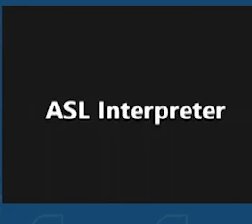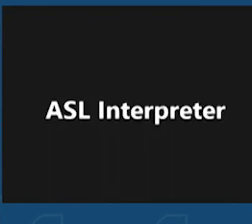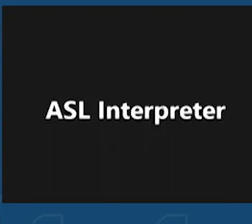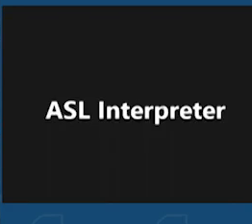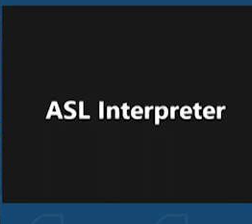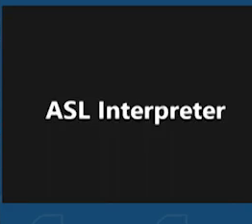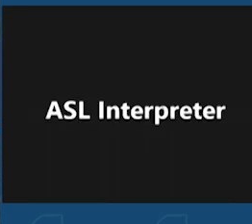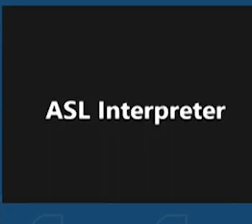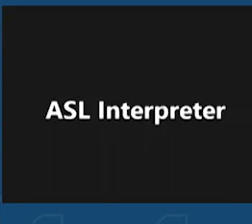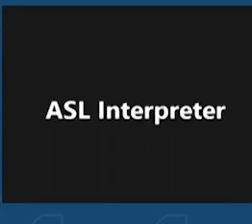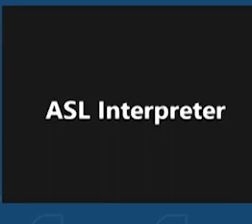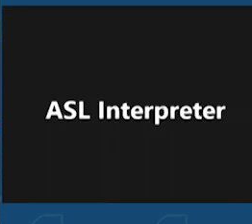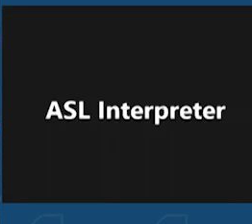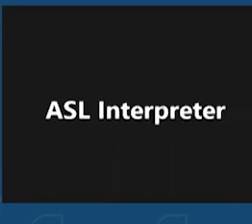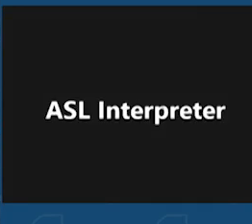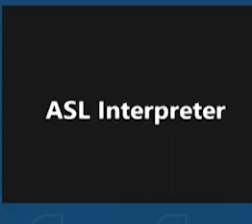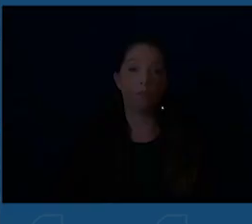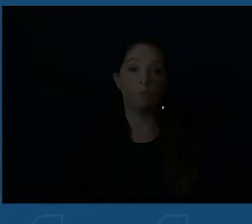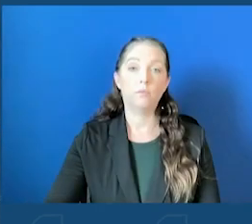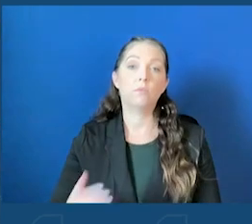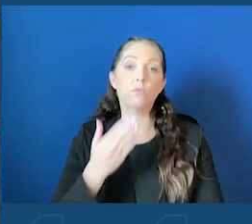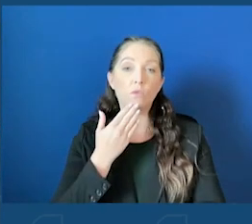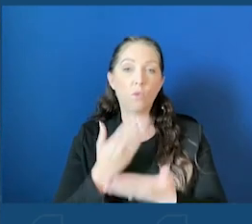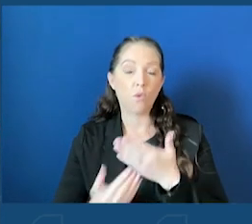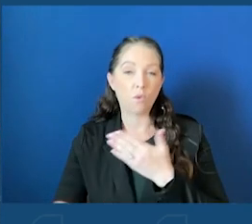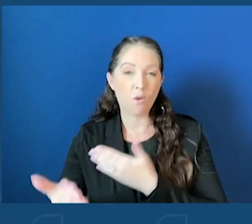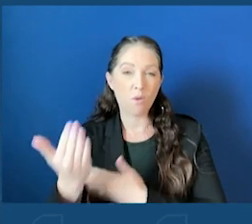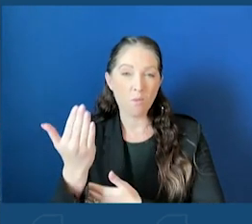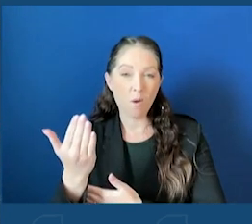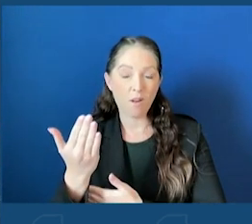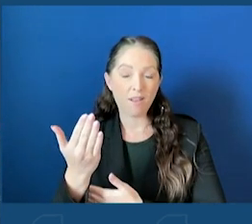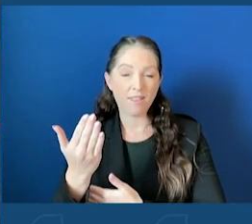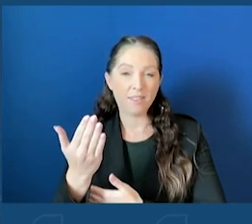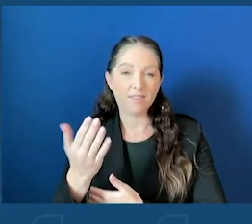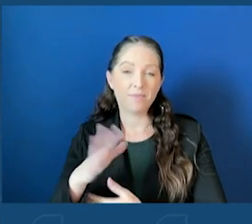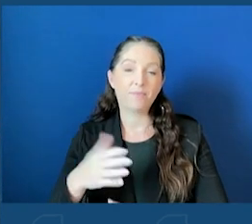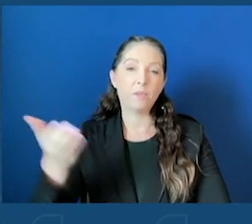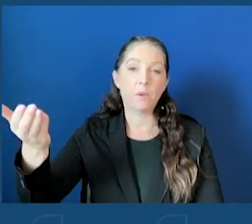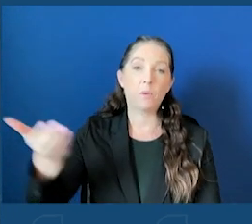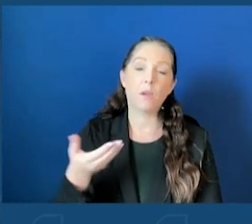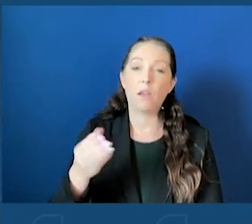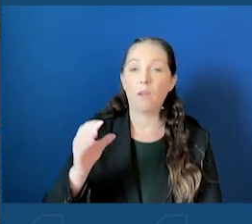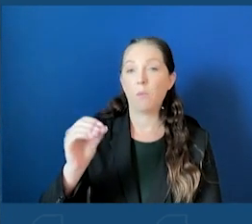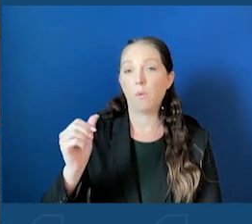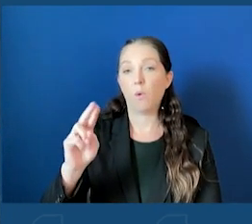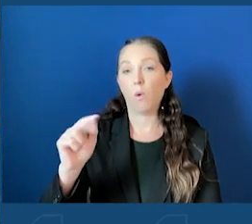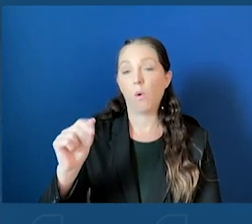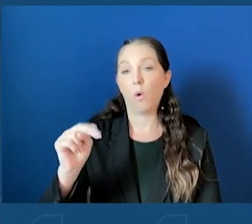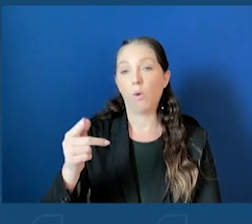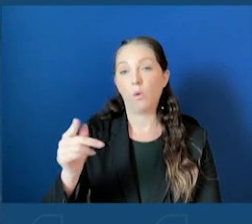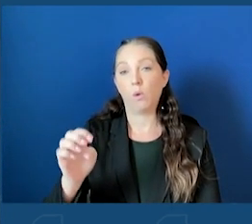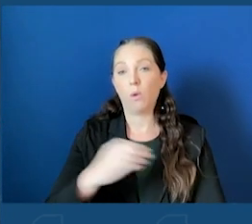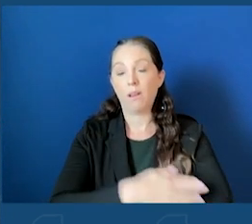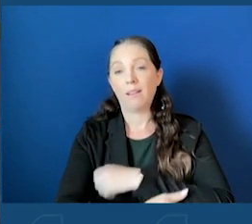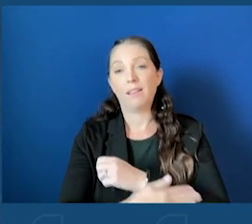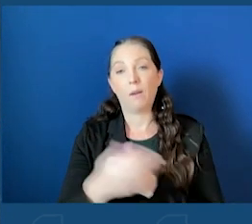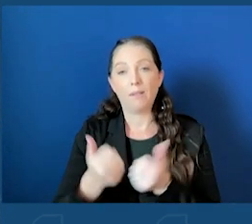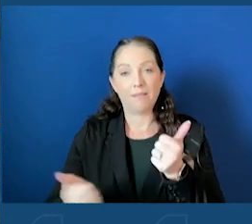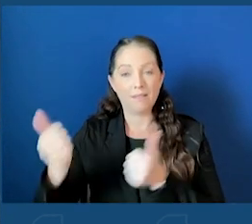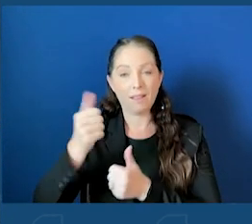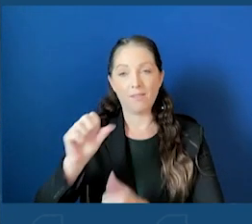Good morning, everyone. Please put your hands together and join us in welcoming Orange County Executive Steve Newhouse.